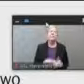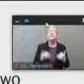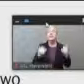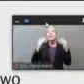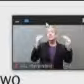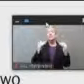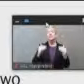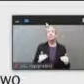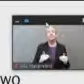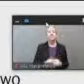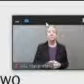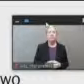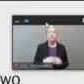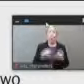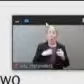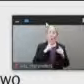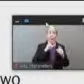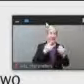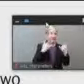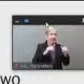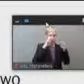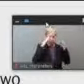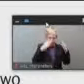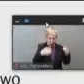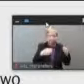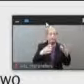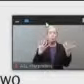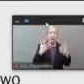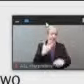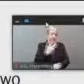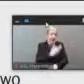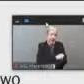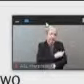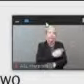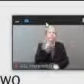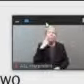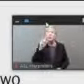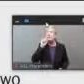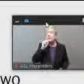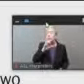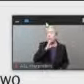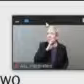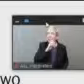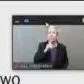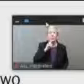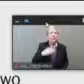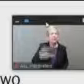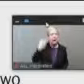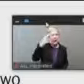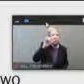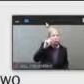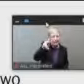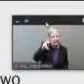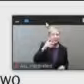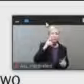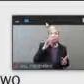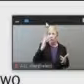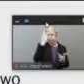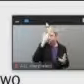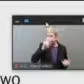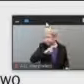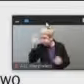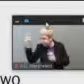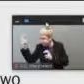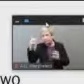Also, we're really focusing on vaccinating our seniors. Again, looking at the group most at risk for morbidity and mortality. So we're going to